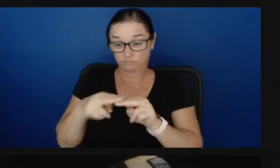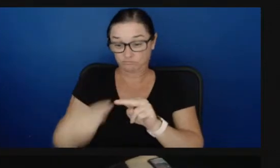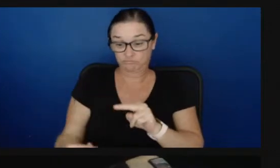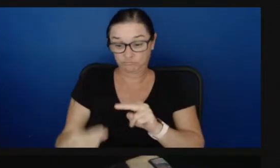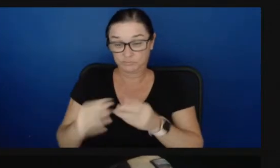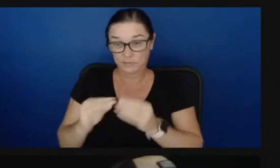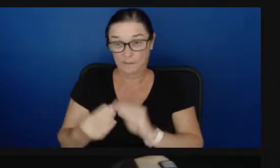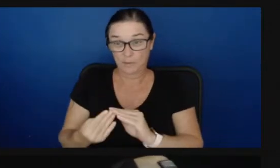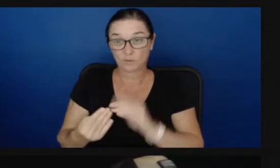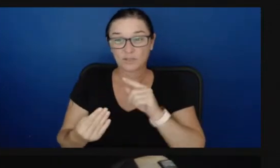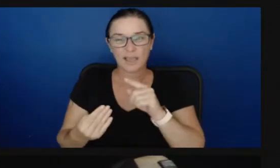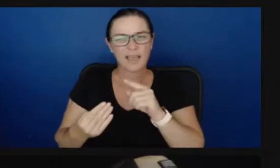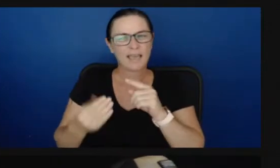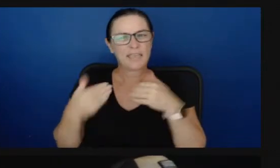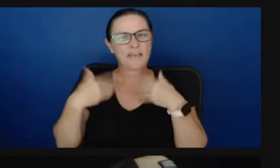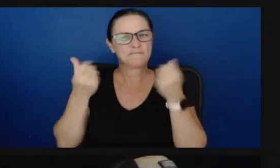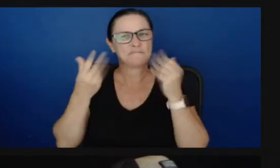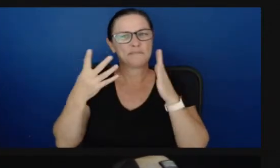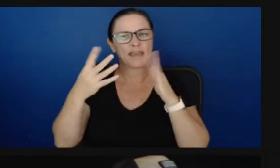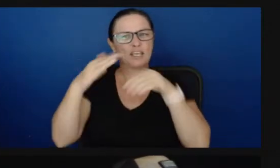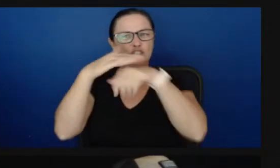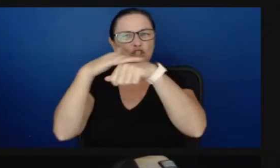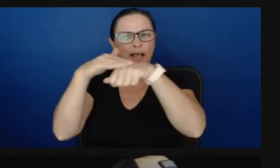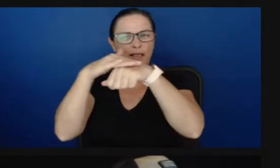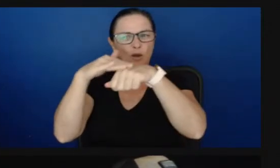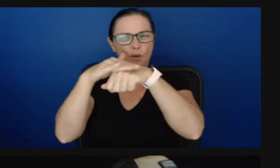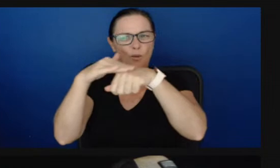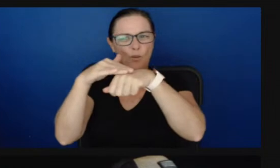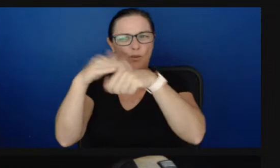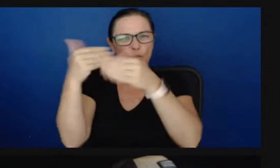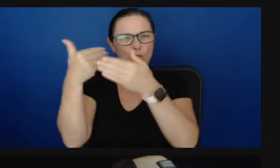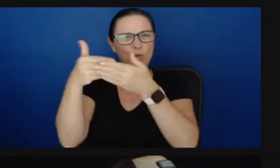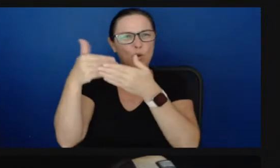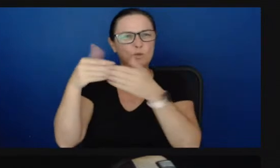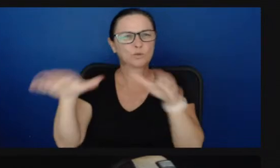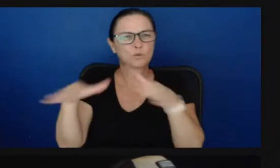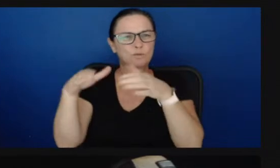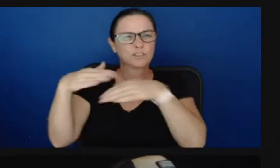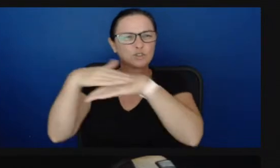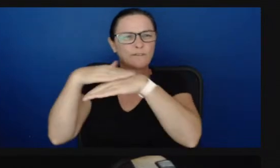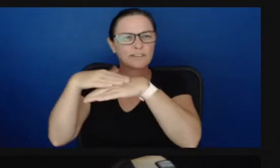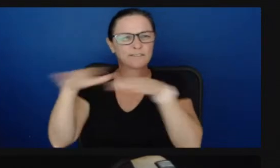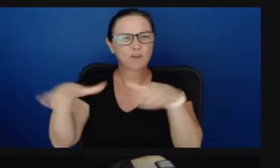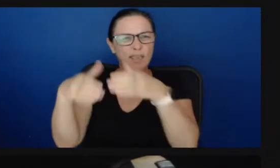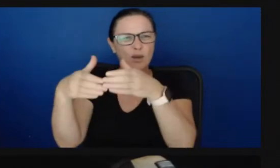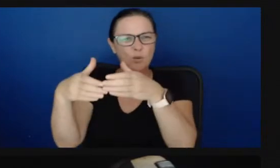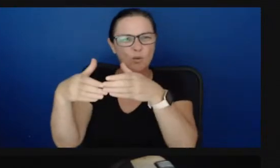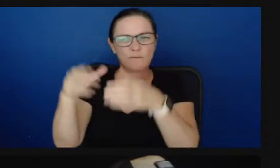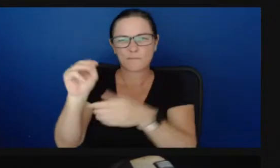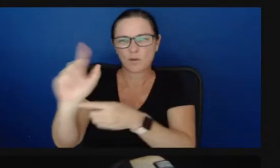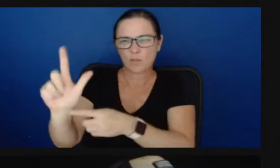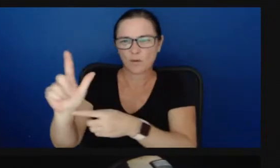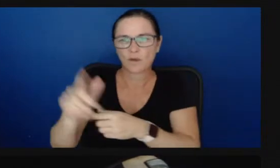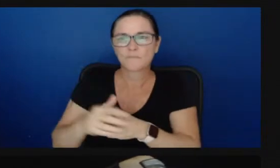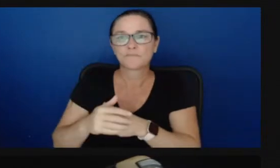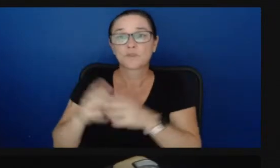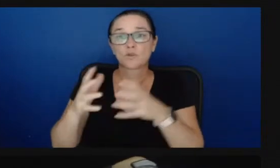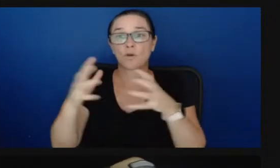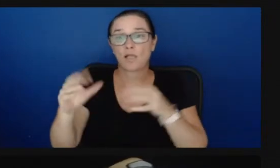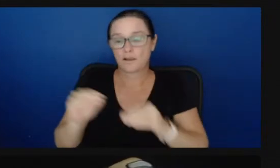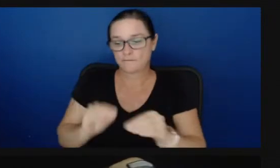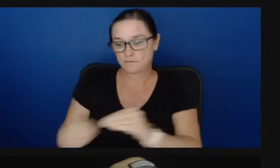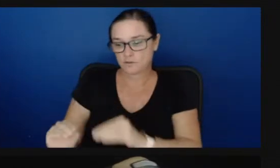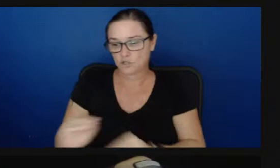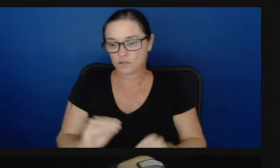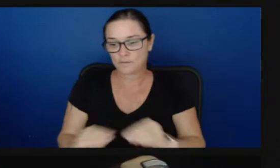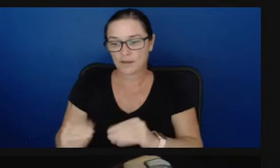level, but within the volcano itself near the surface. So some adjustment happening underground, leading to